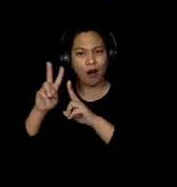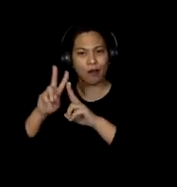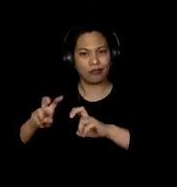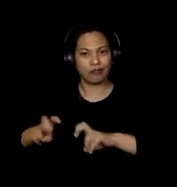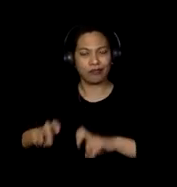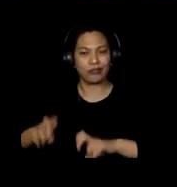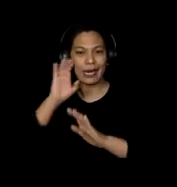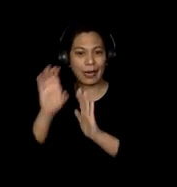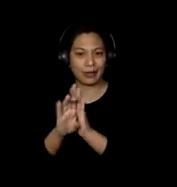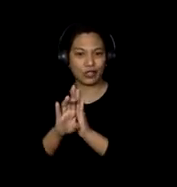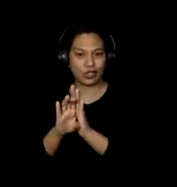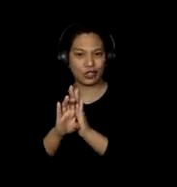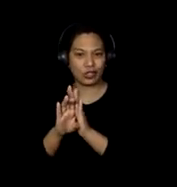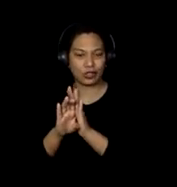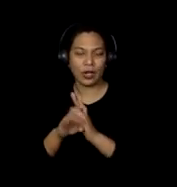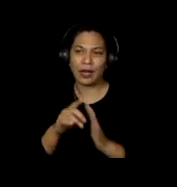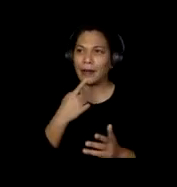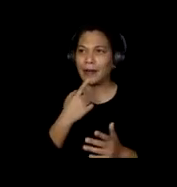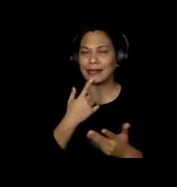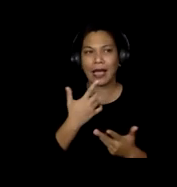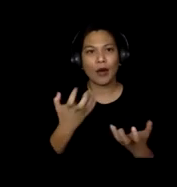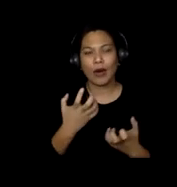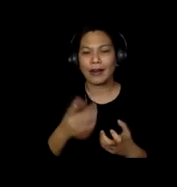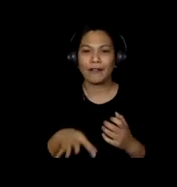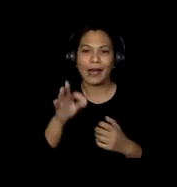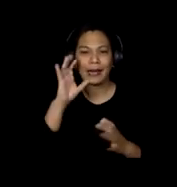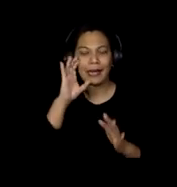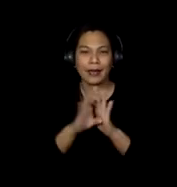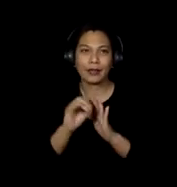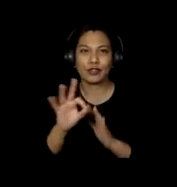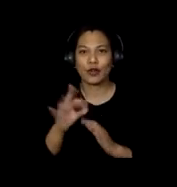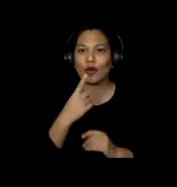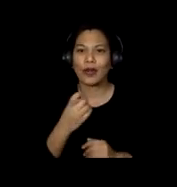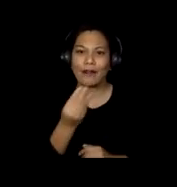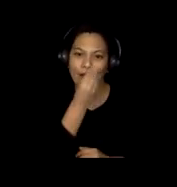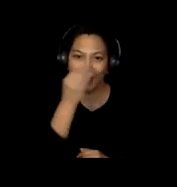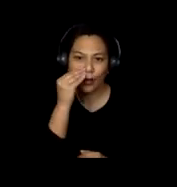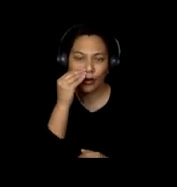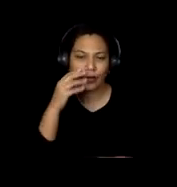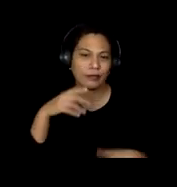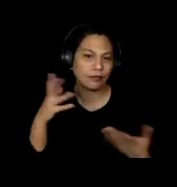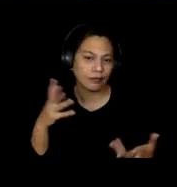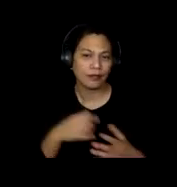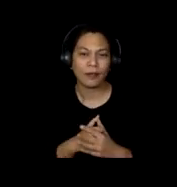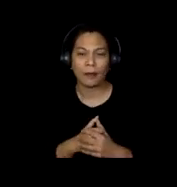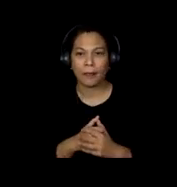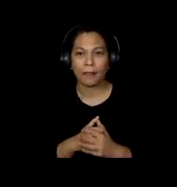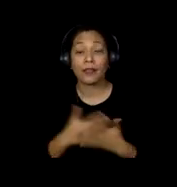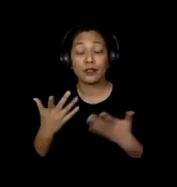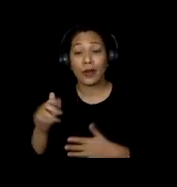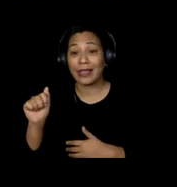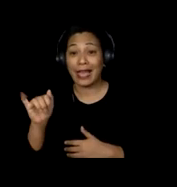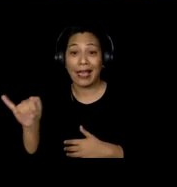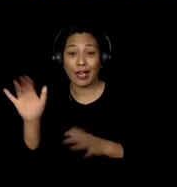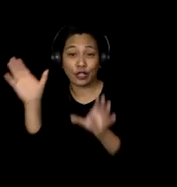image. I'd like to find an image of a red flower. So the AI search